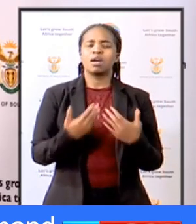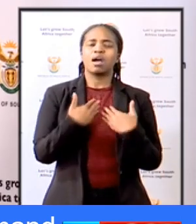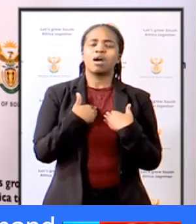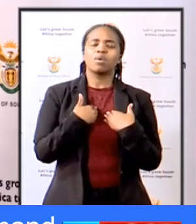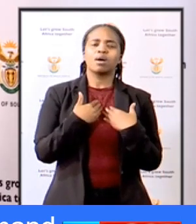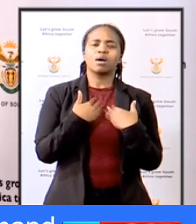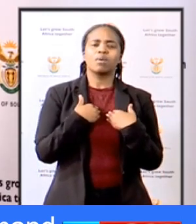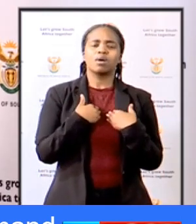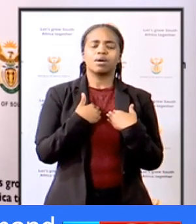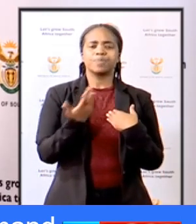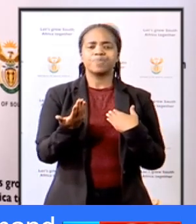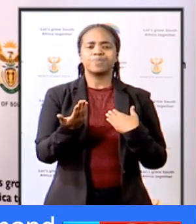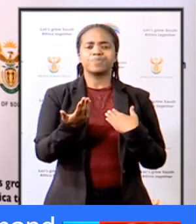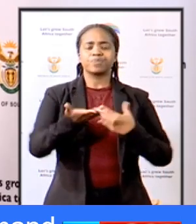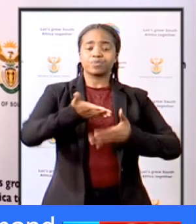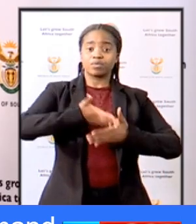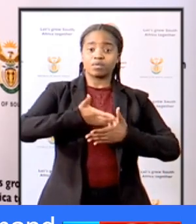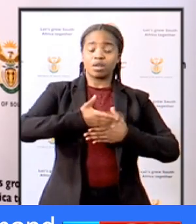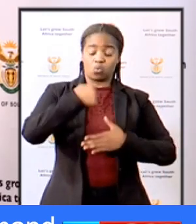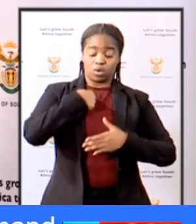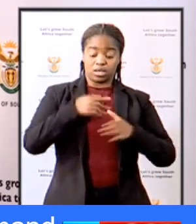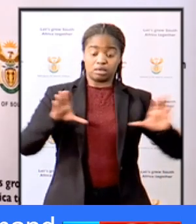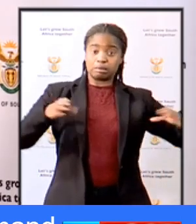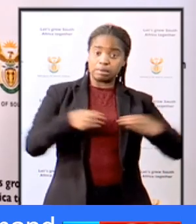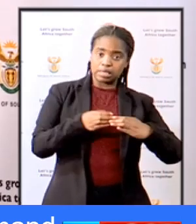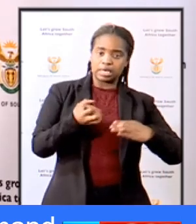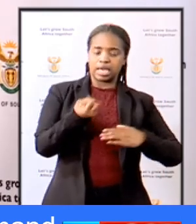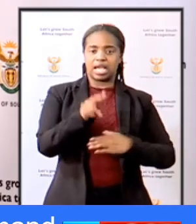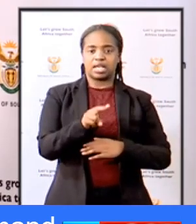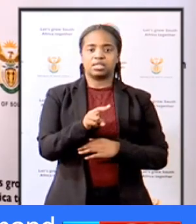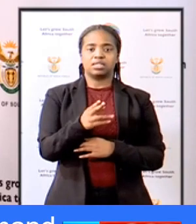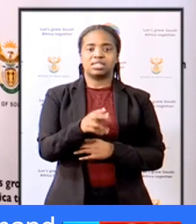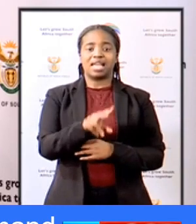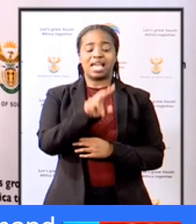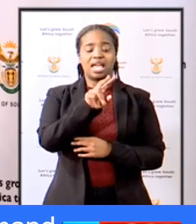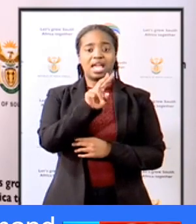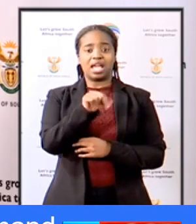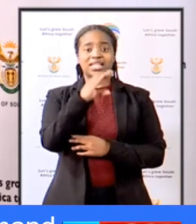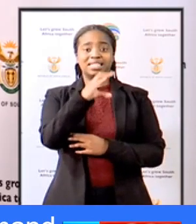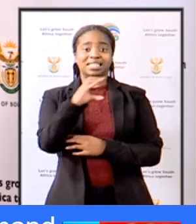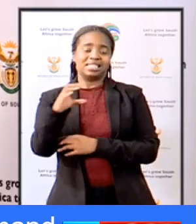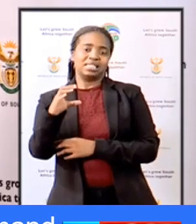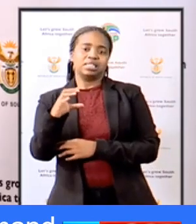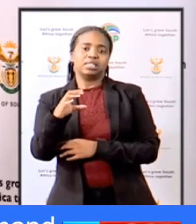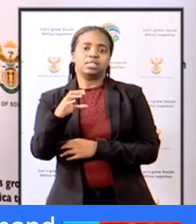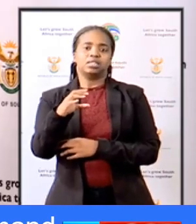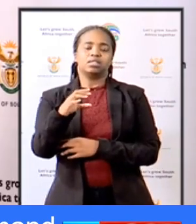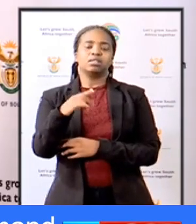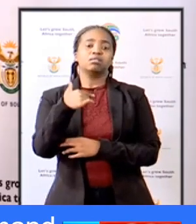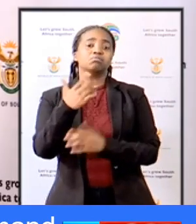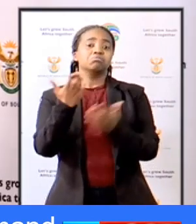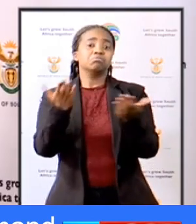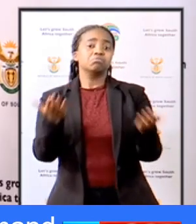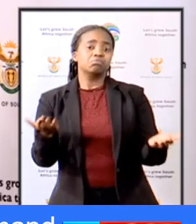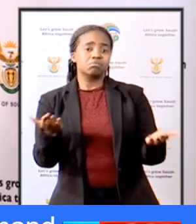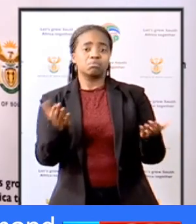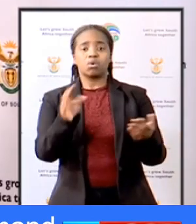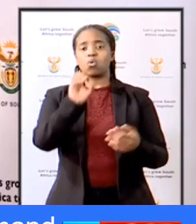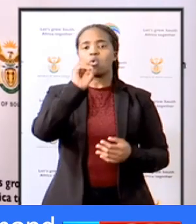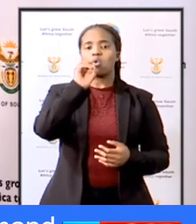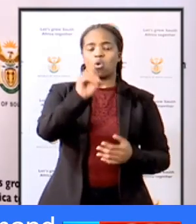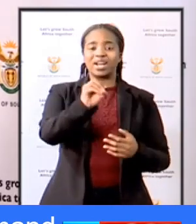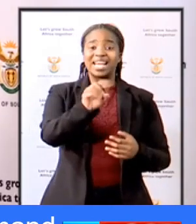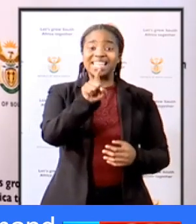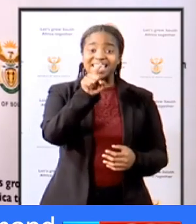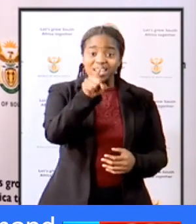our preoccupation as cabinet and as the NCCC is whether there are measures